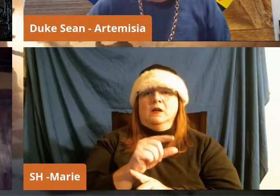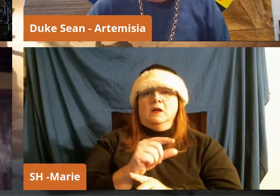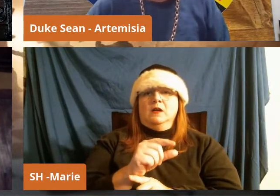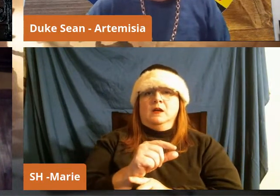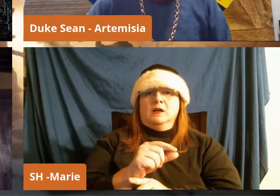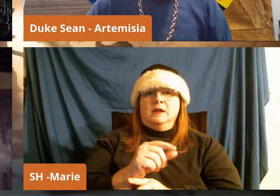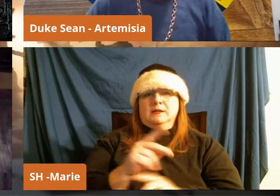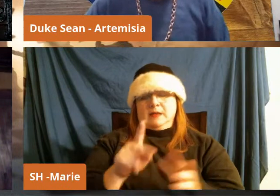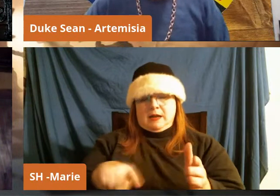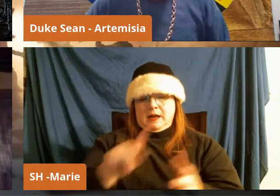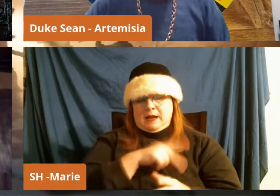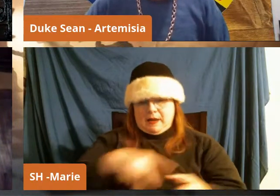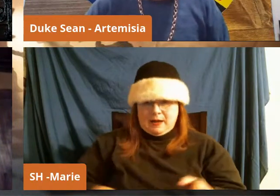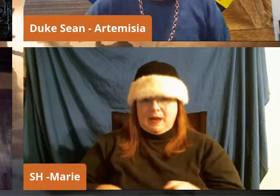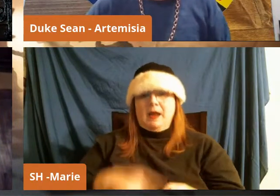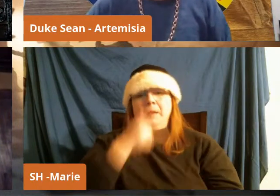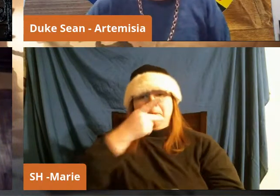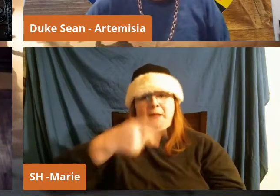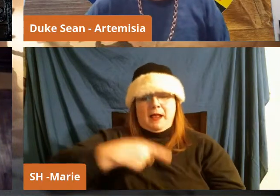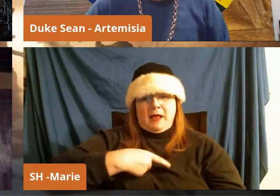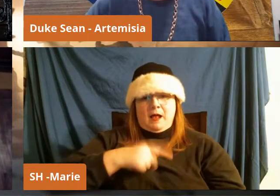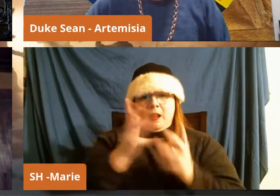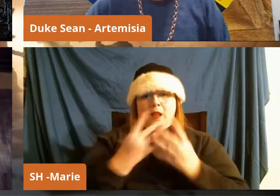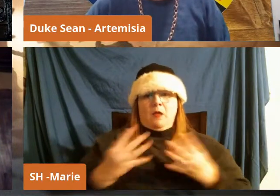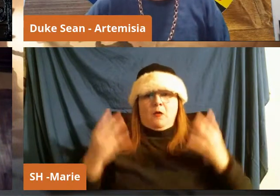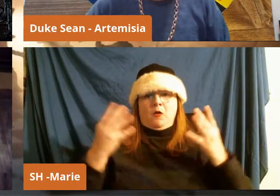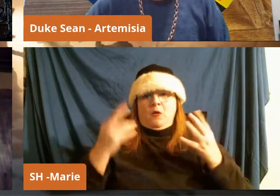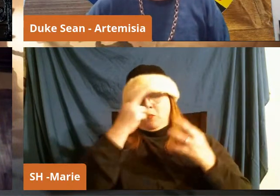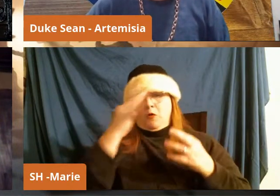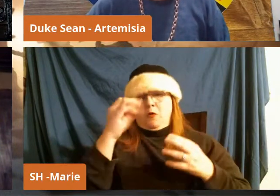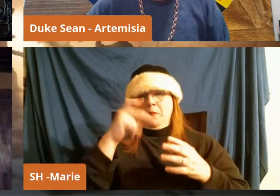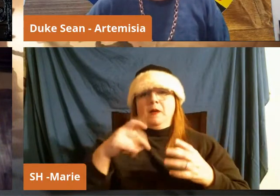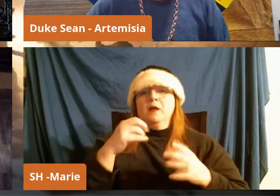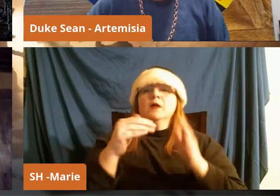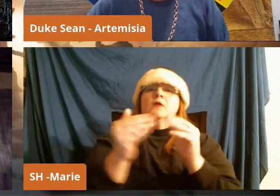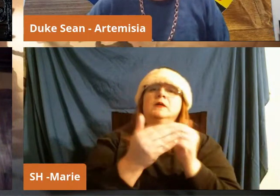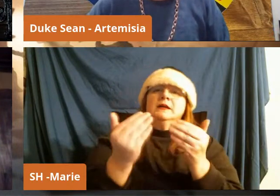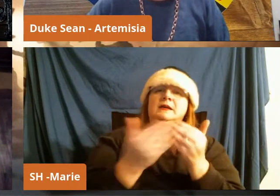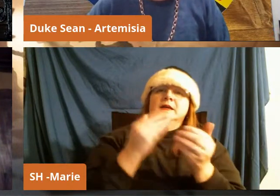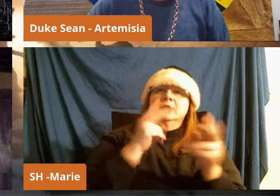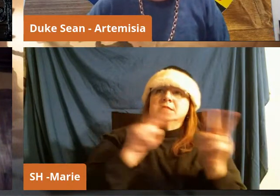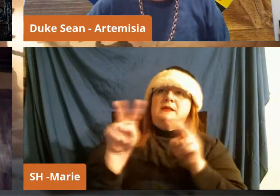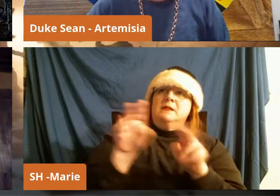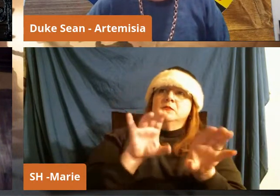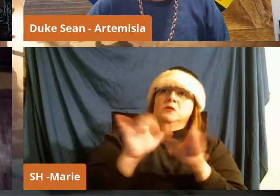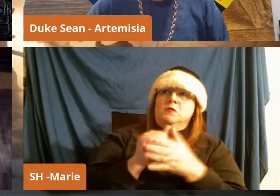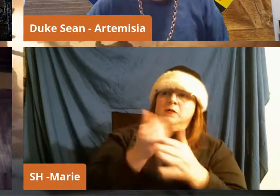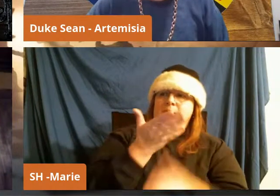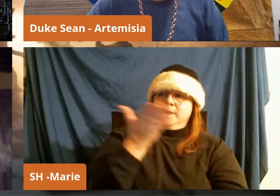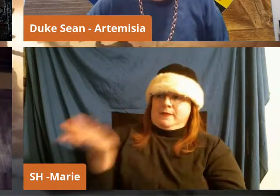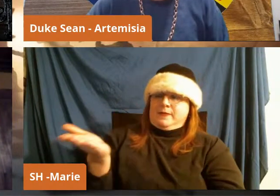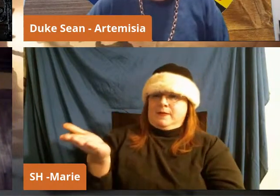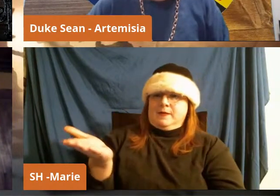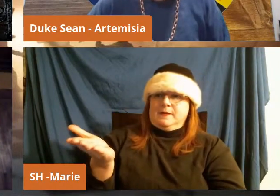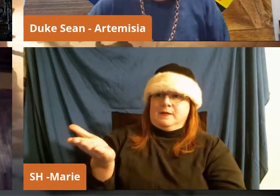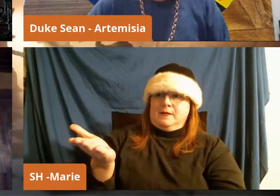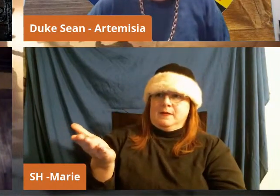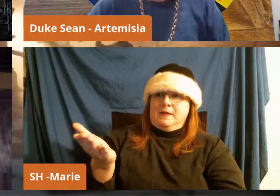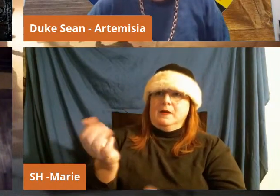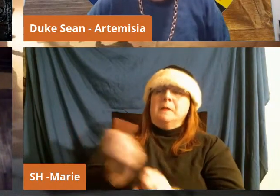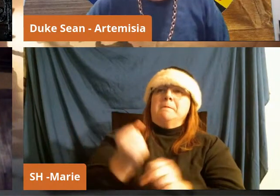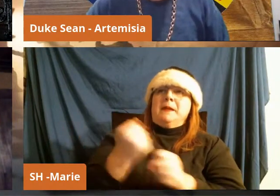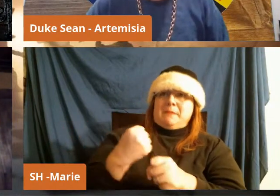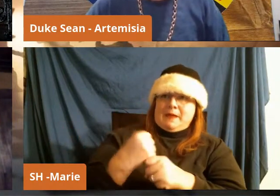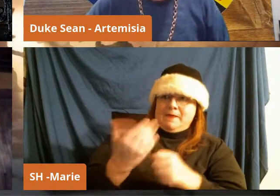pelican laurel, royal peer. And so it was easy, seeing him doing the things, that certainly made